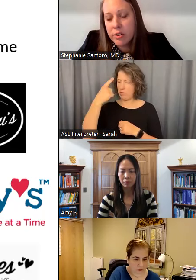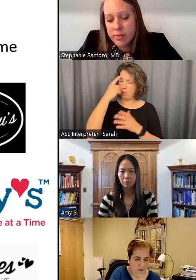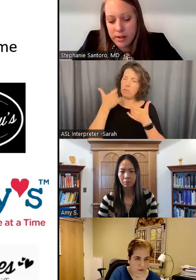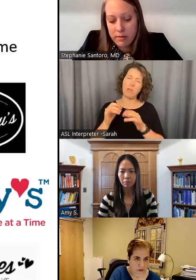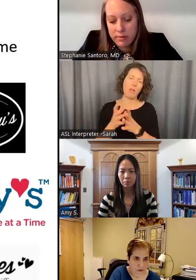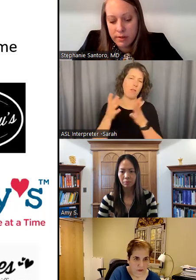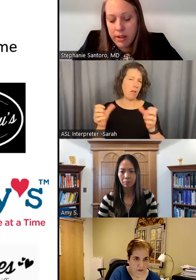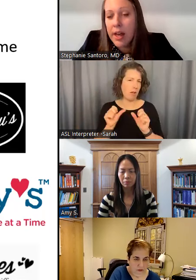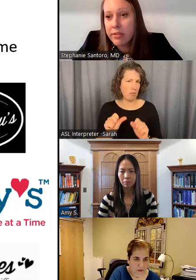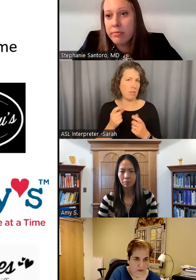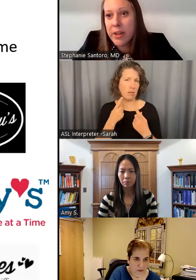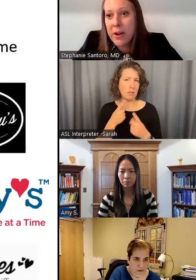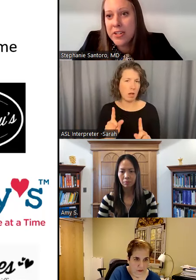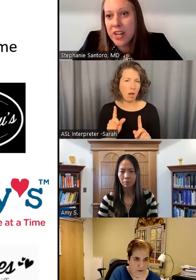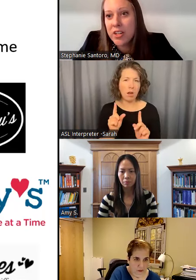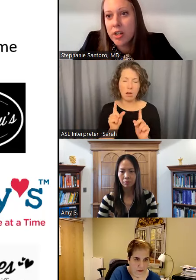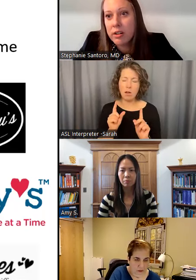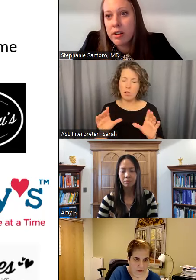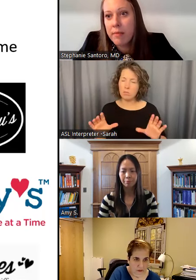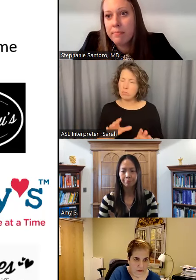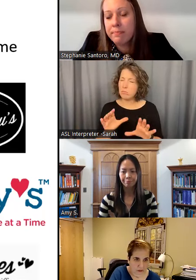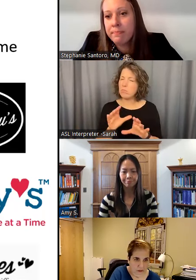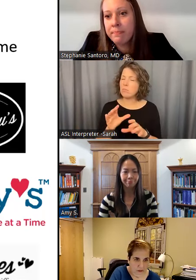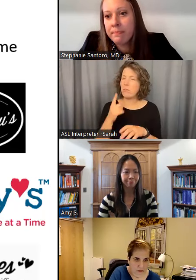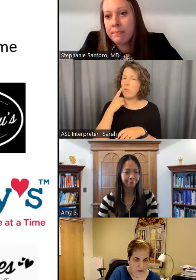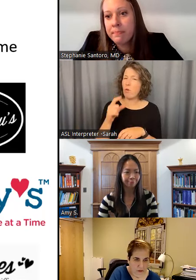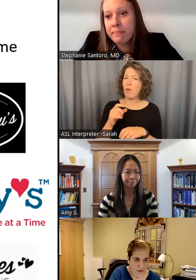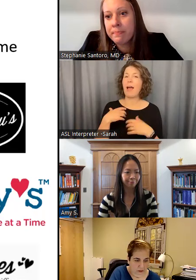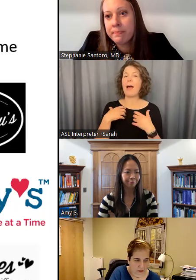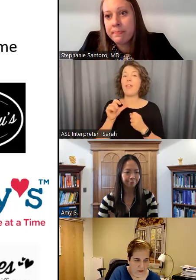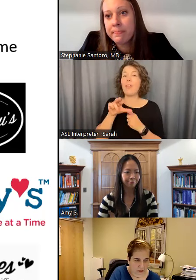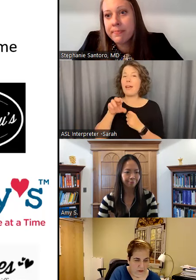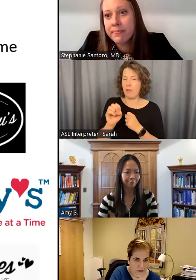done in terms of healthcare education. Yeah.